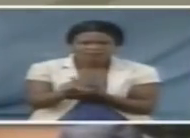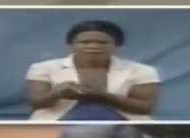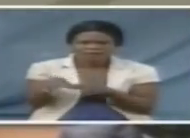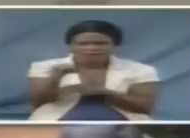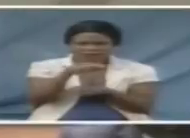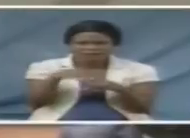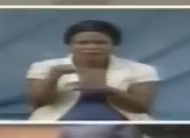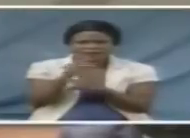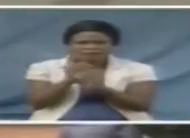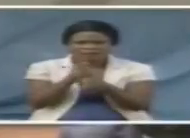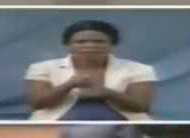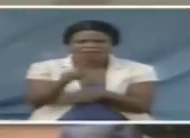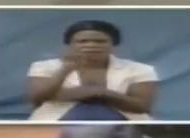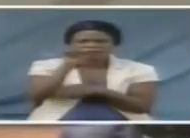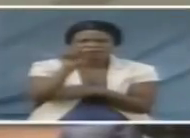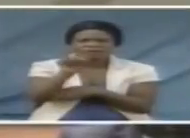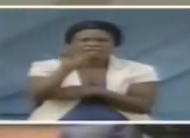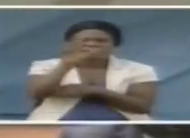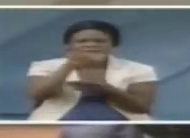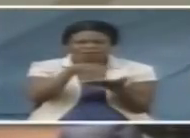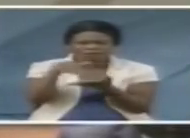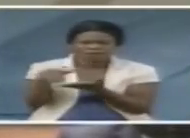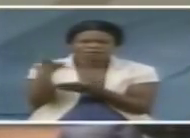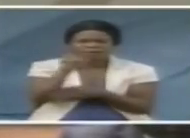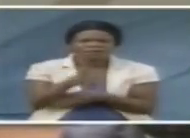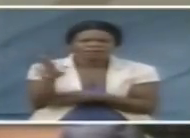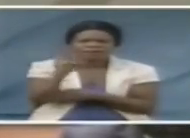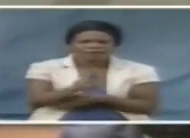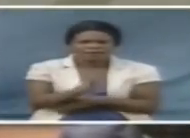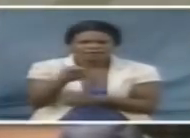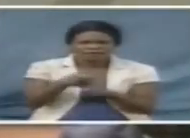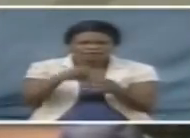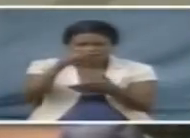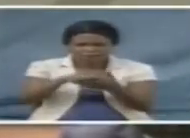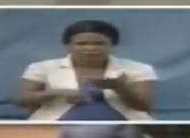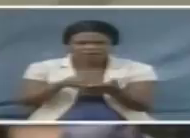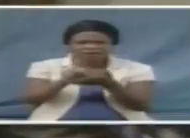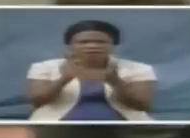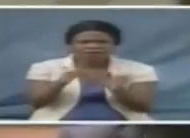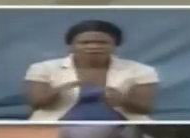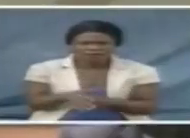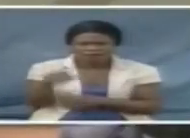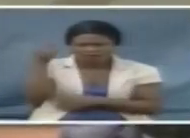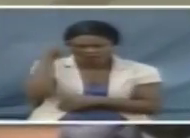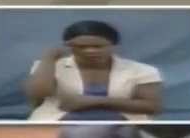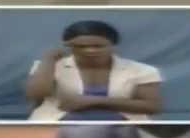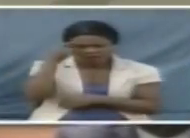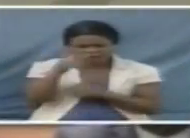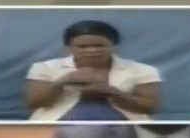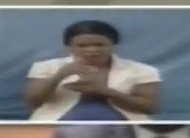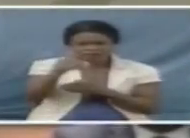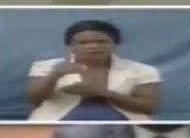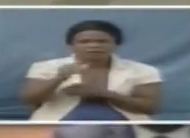Authority. Owing to the overwhelming response of 1.3 million applications